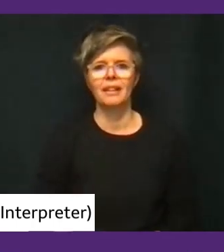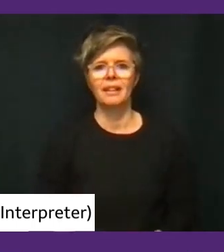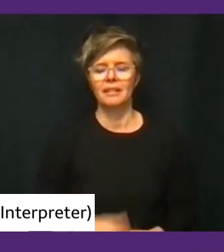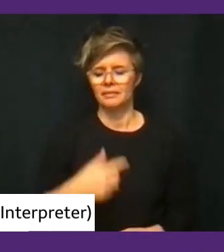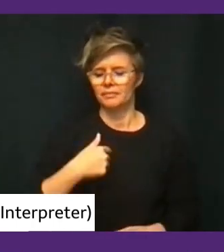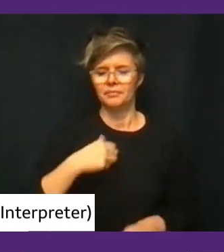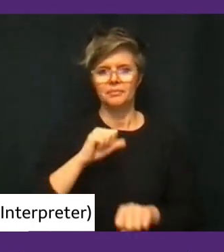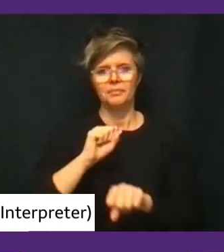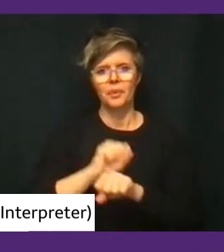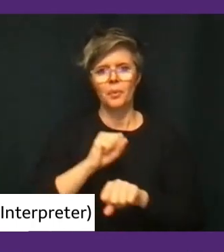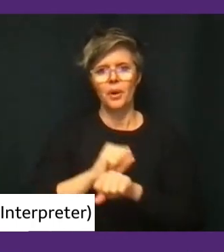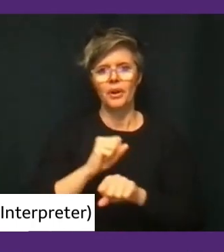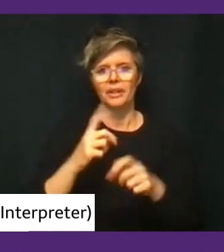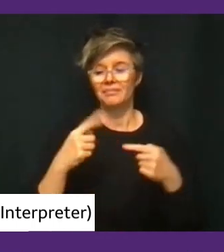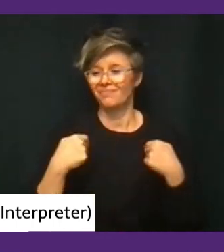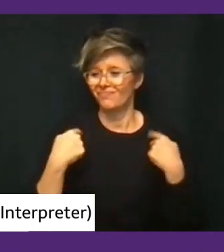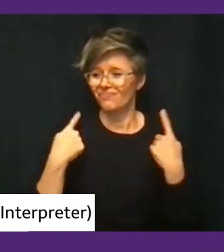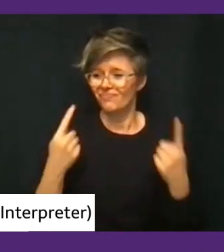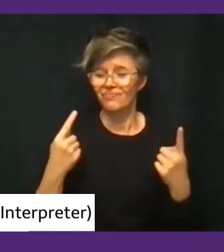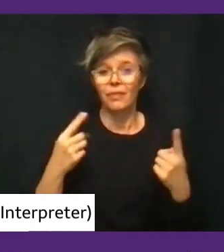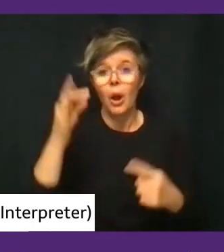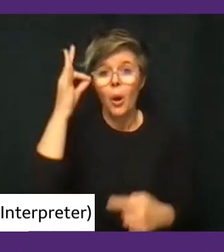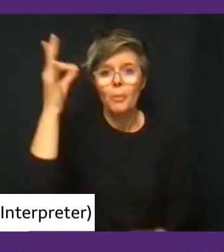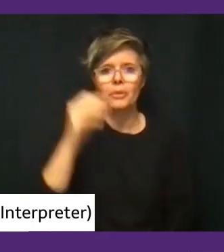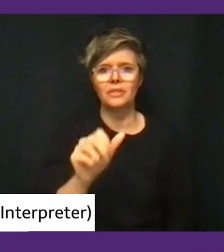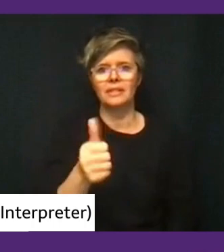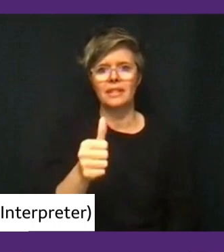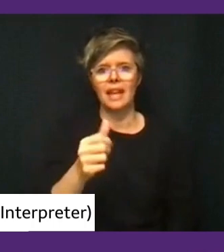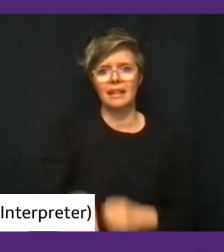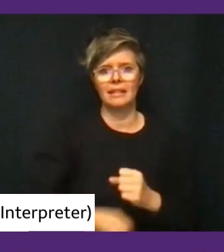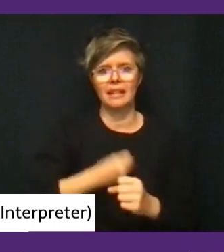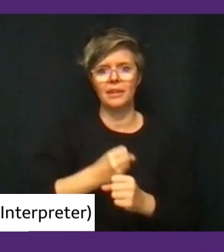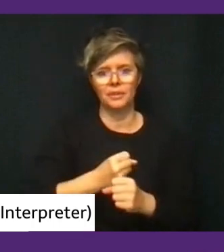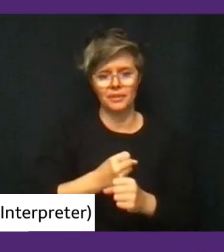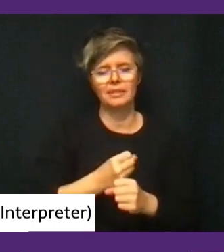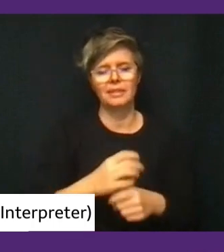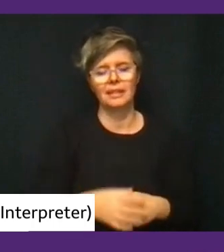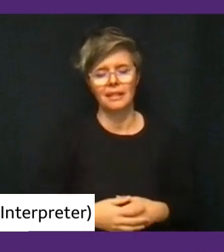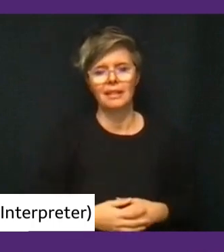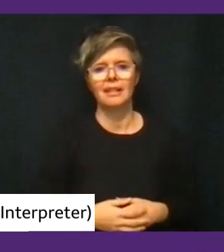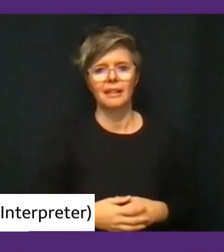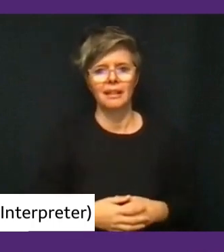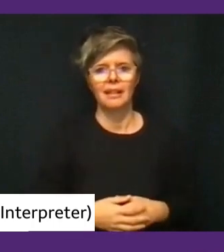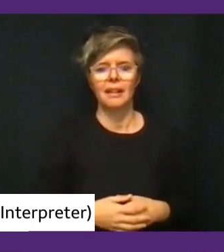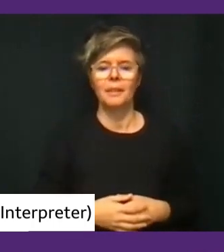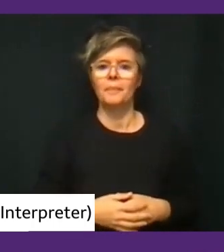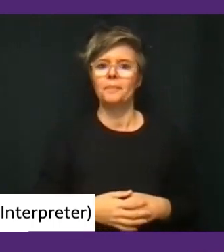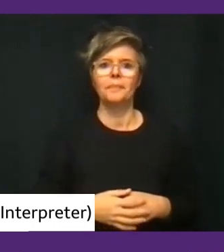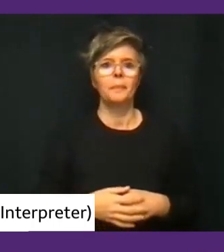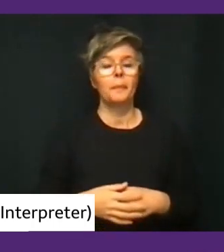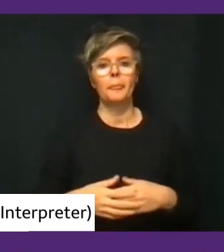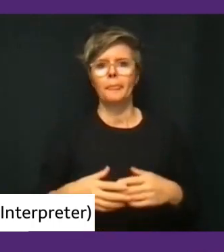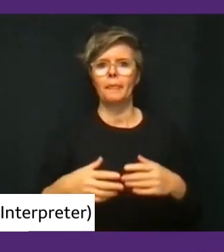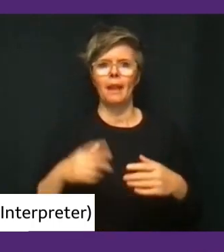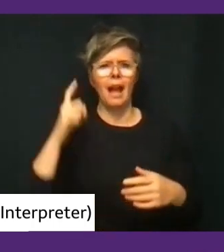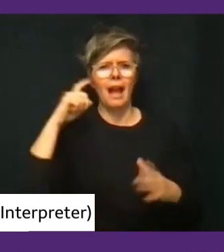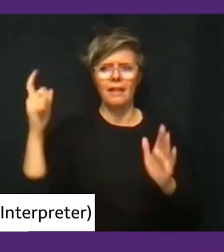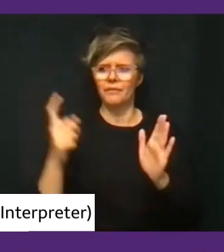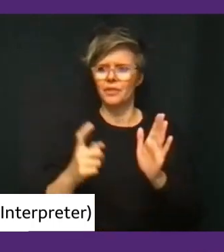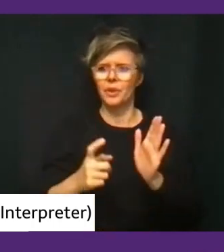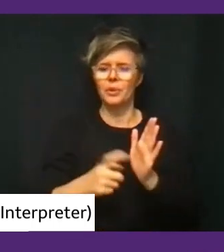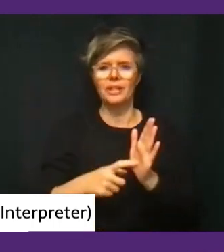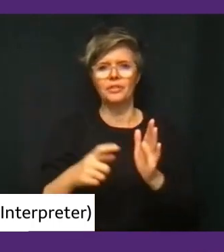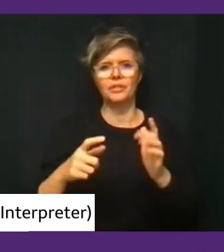for almost 10 years now, and I've seen just this huge shift over time. And while